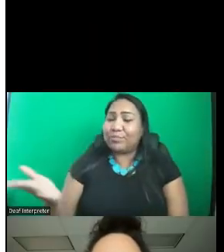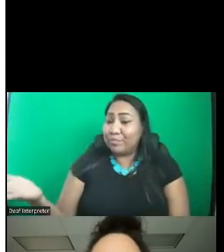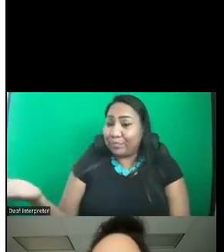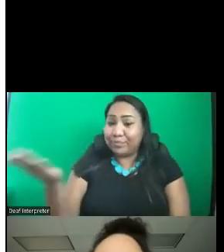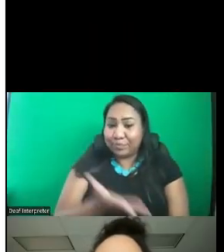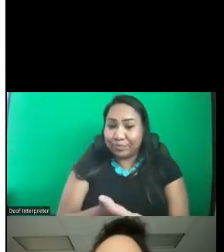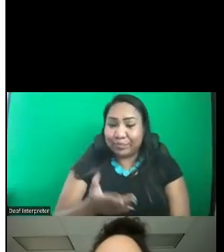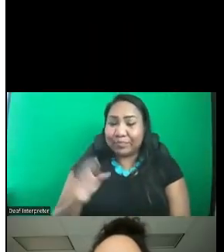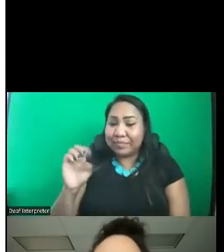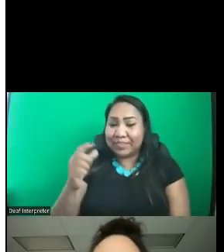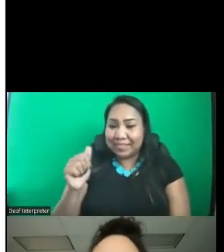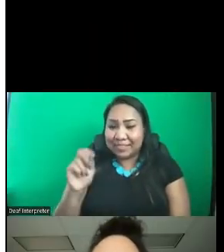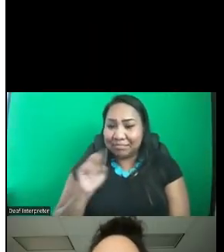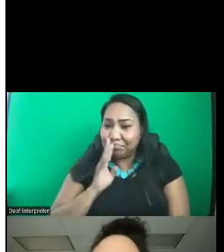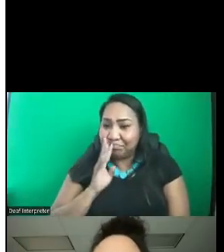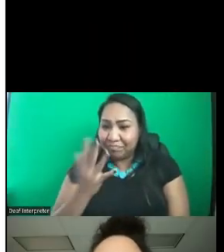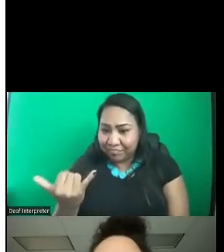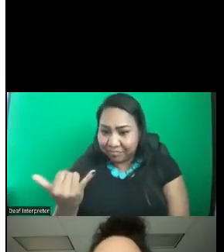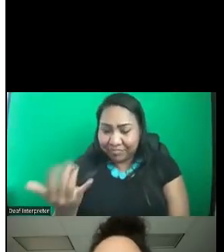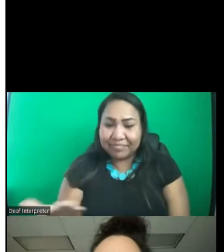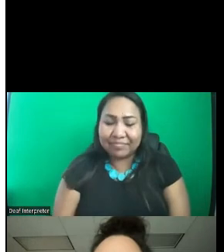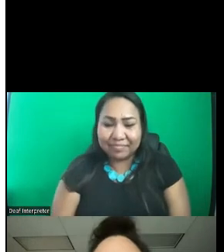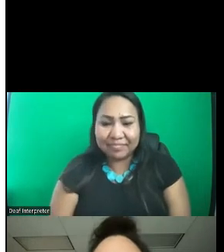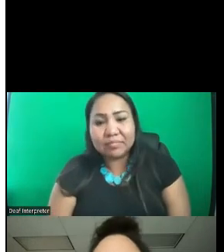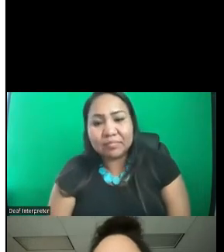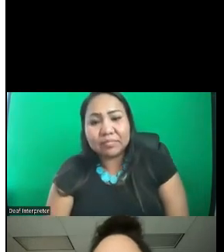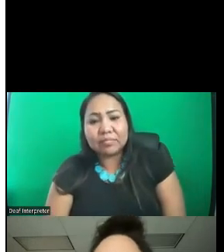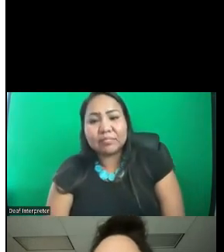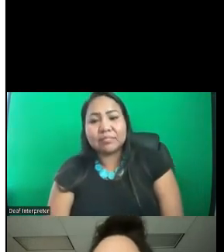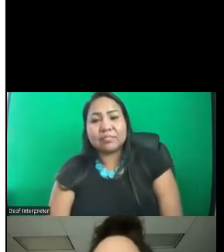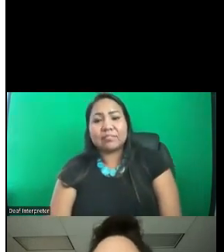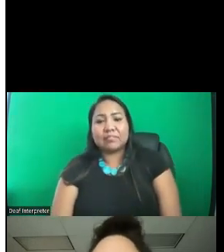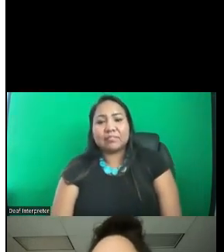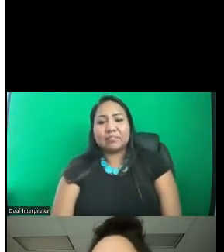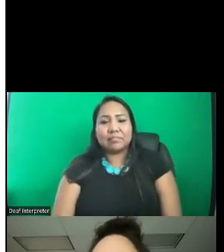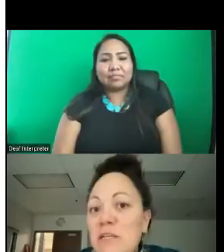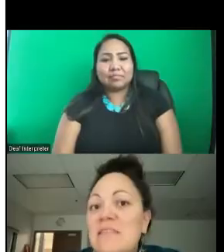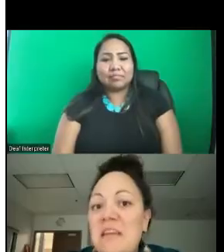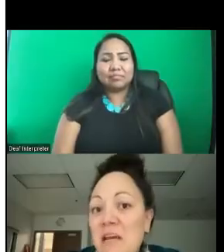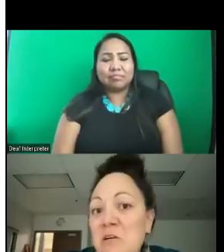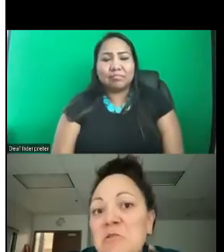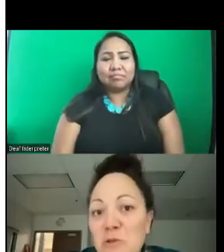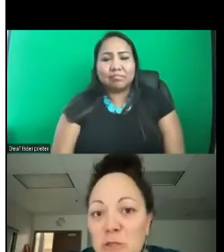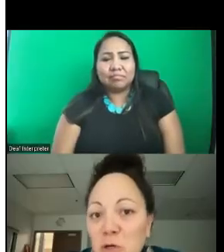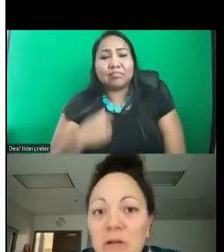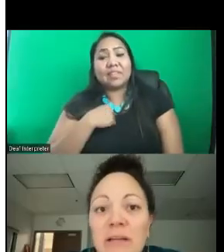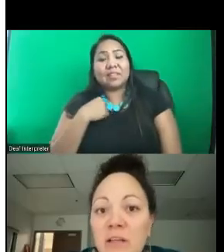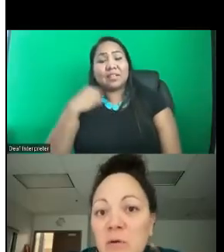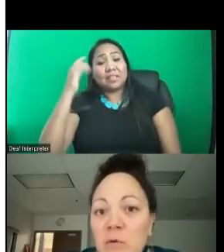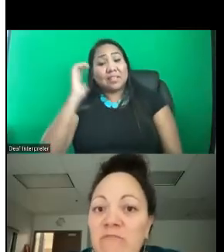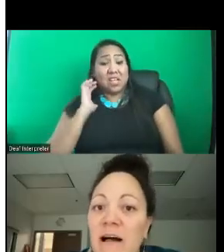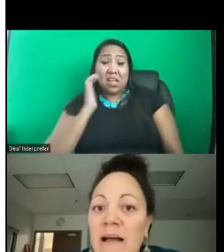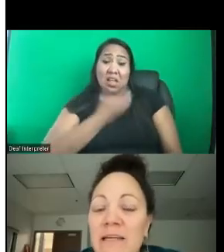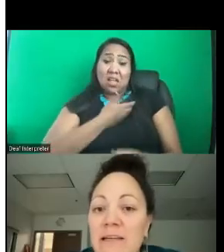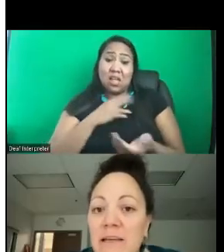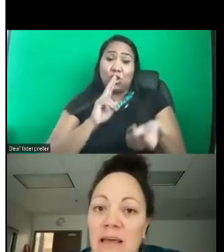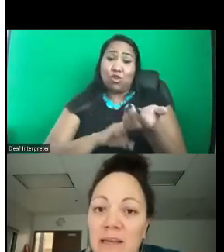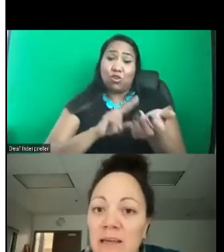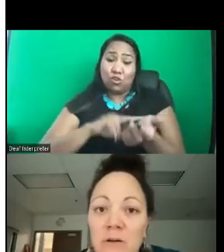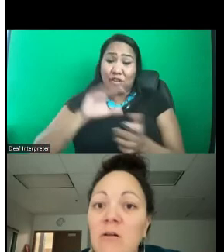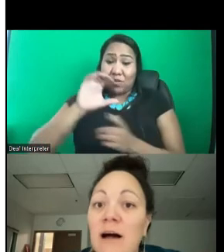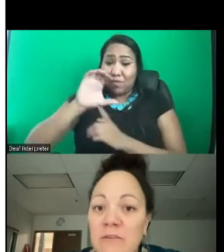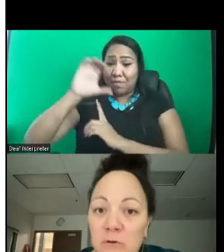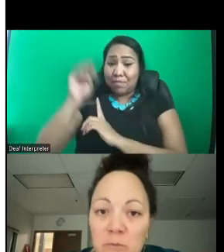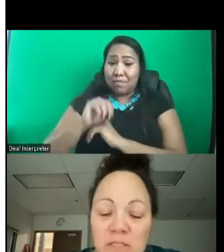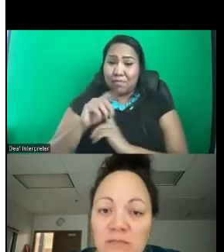Hi. So I think in a lot of ways, our nursing curriculum is a pretty standard nursing curriculum you would find in